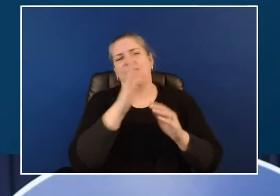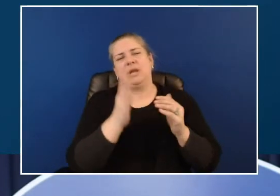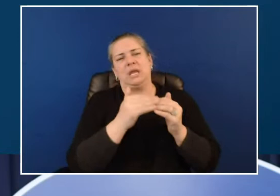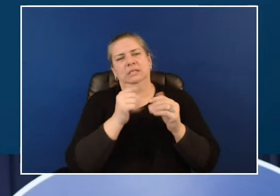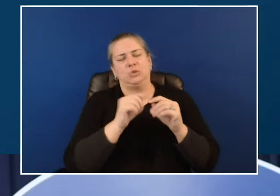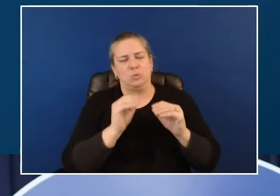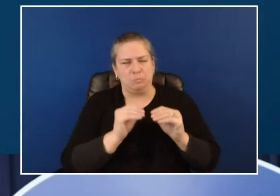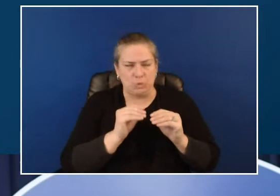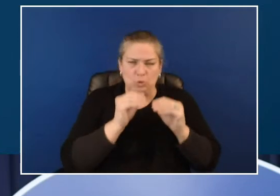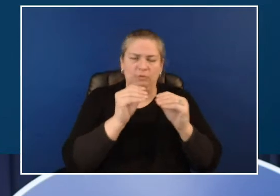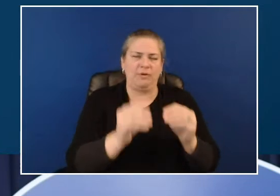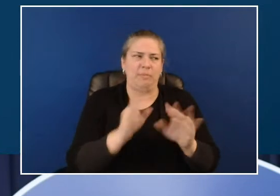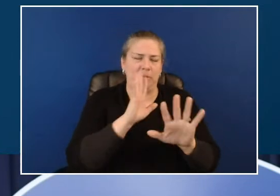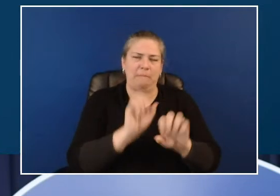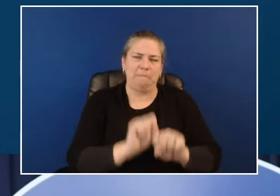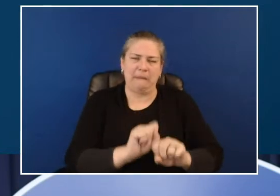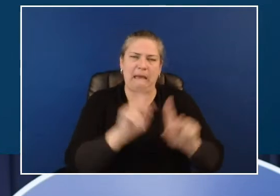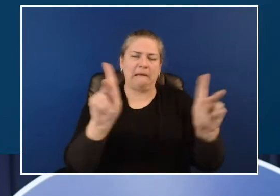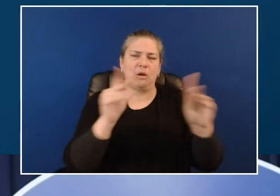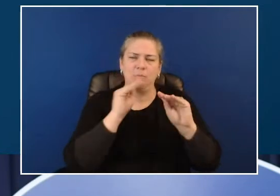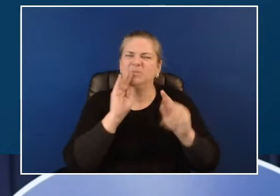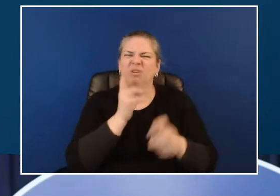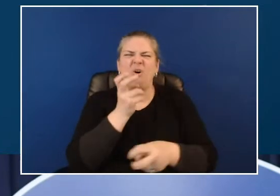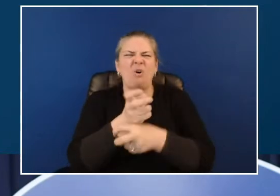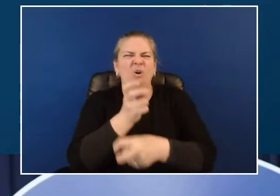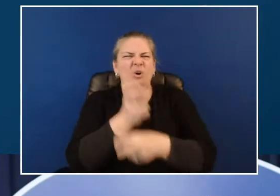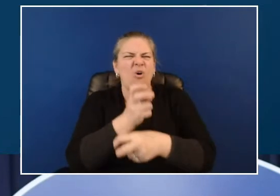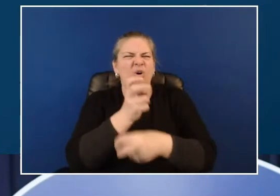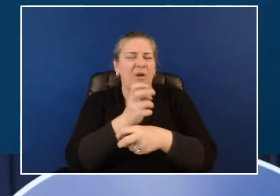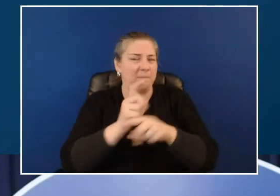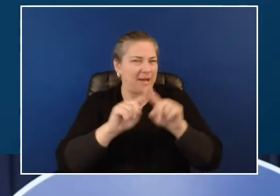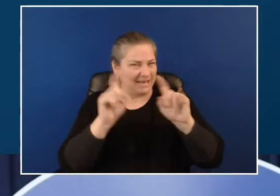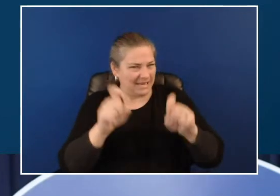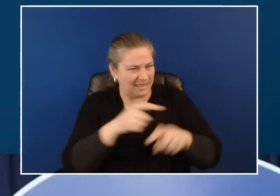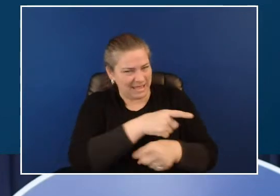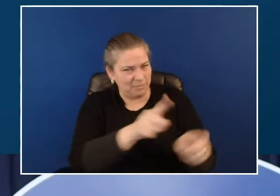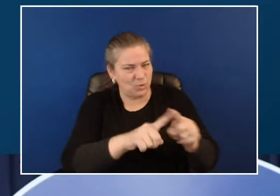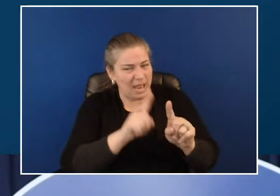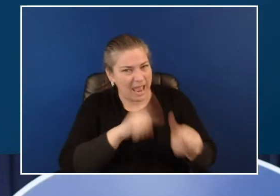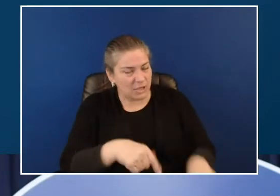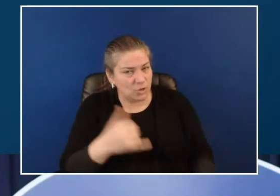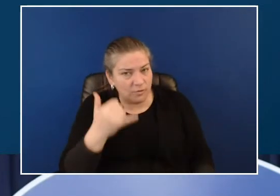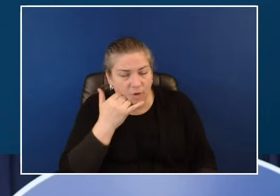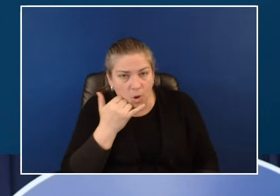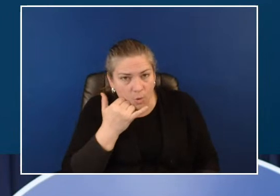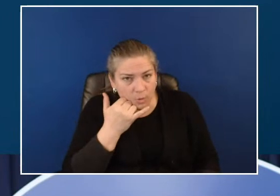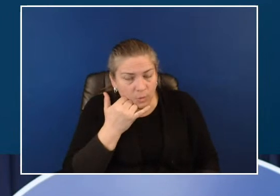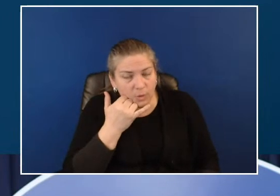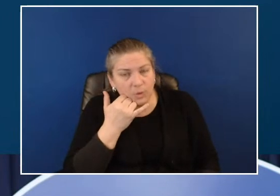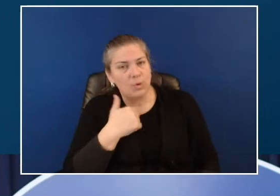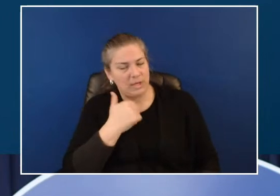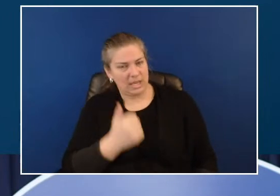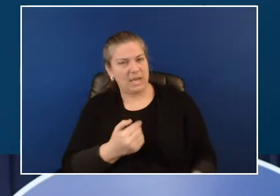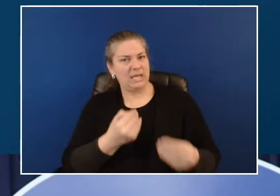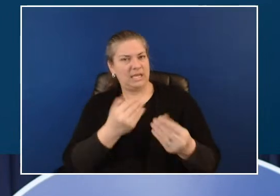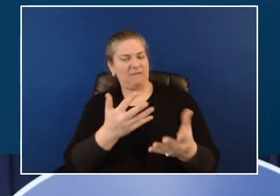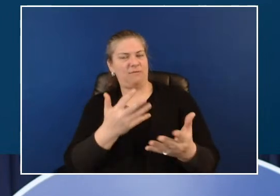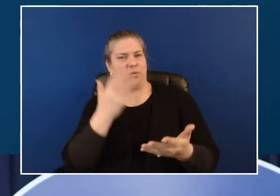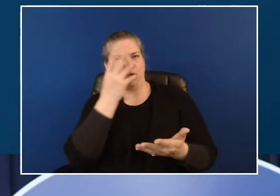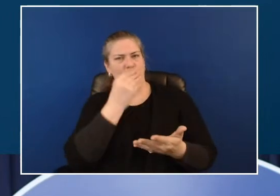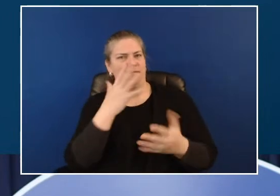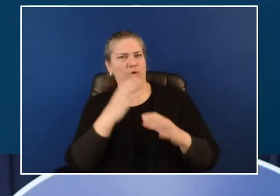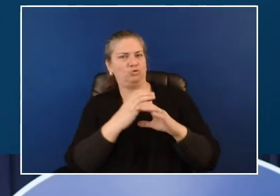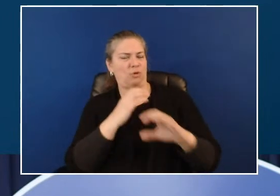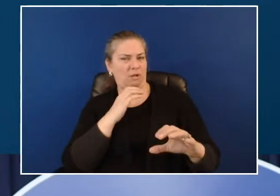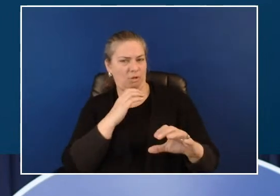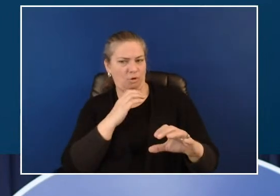people back. That's what we're doing now. We need people to pick up their phones so that we can provide them one of these beautiful travel trailers or